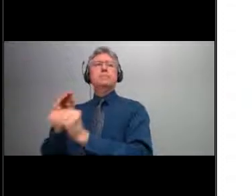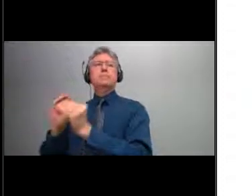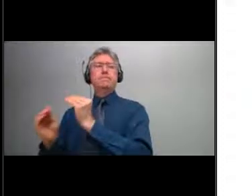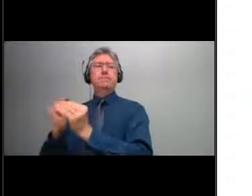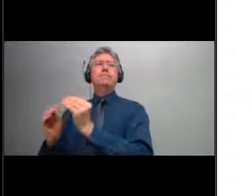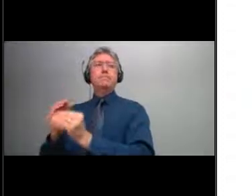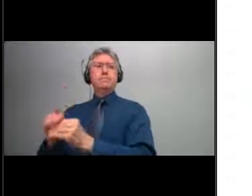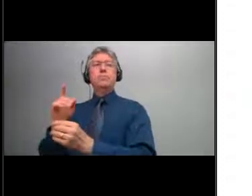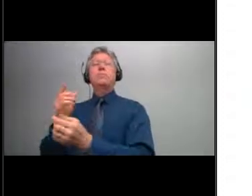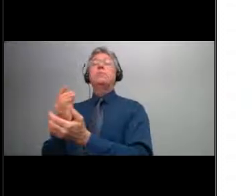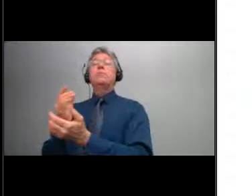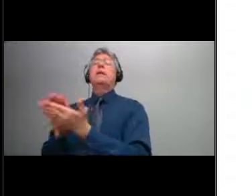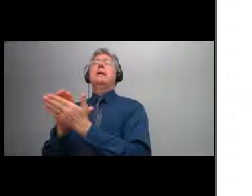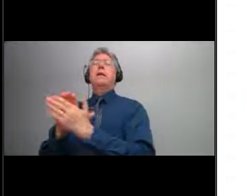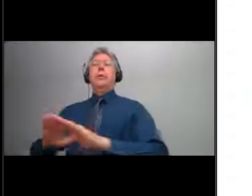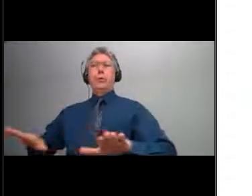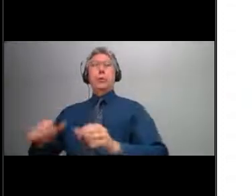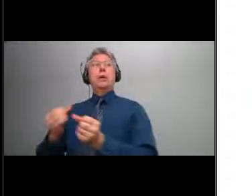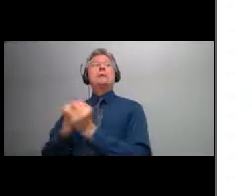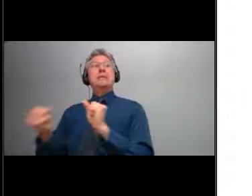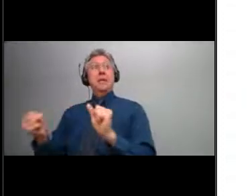to a safe and usable